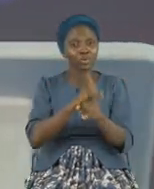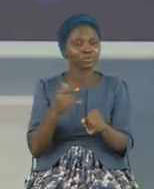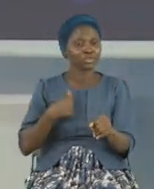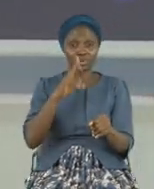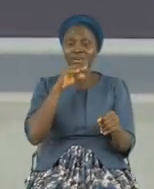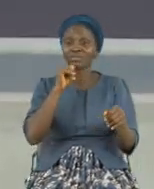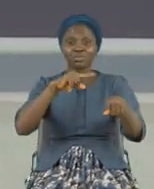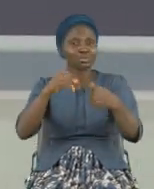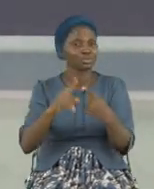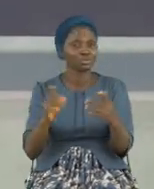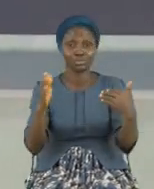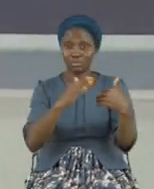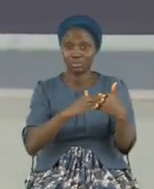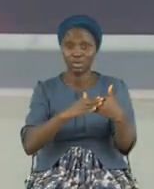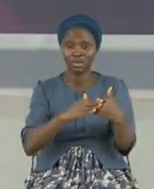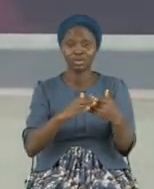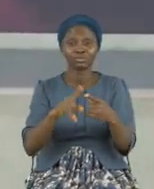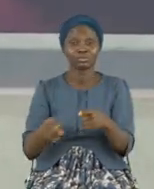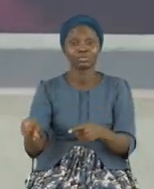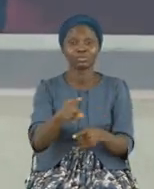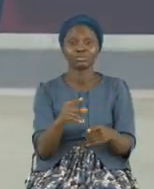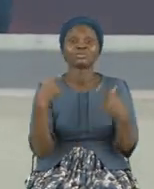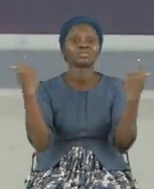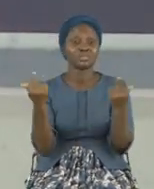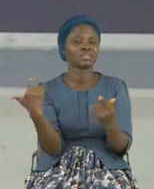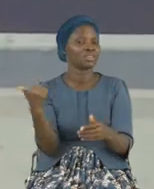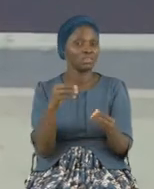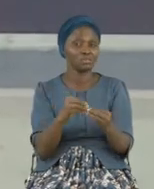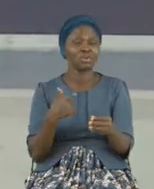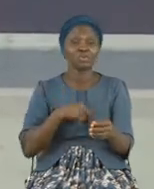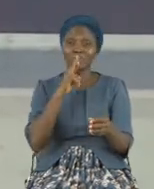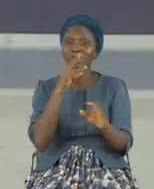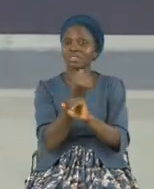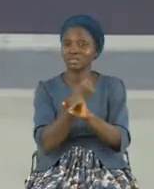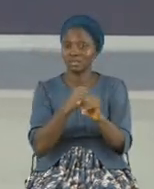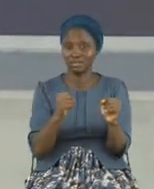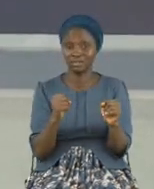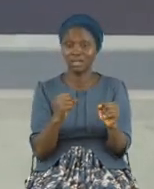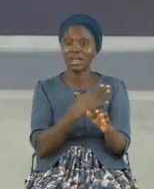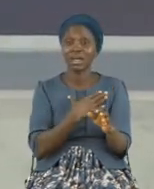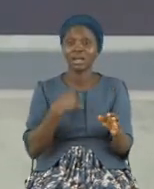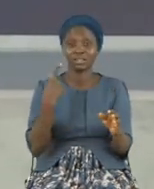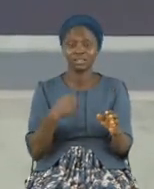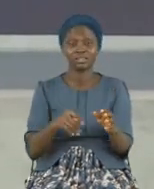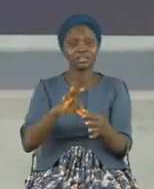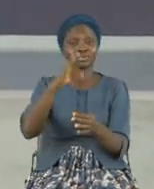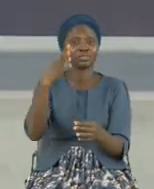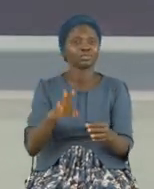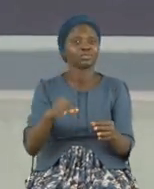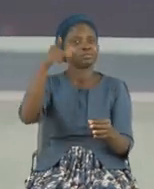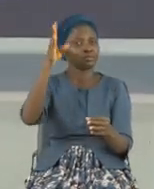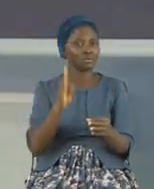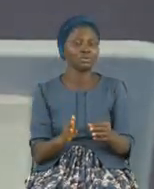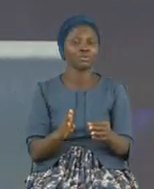those sins anymore. We were saved, and the Spirit of God bore witness with